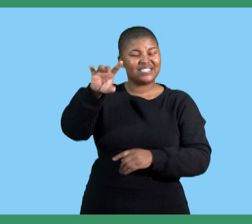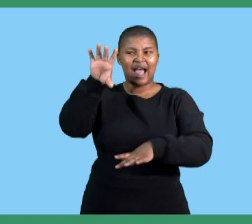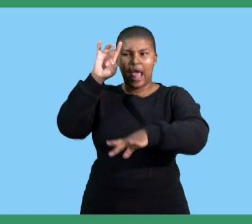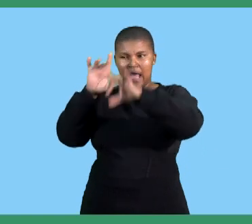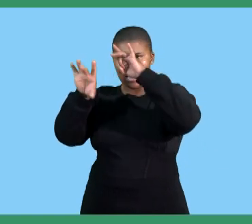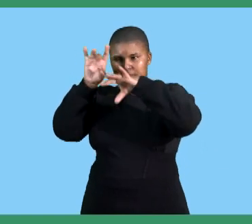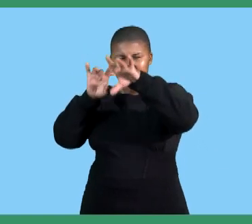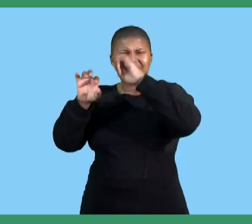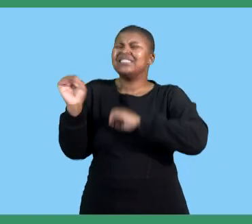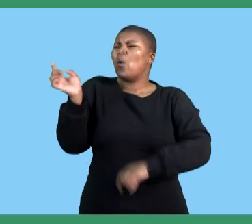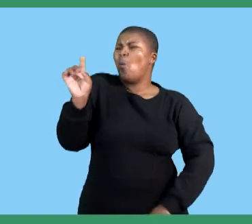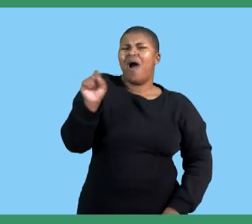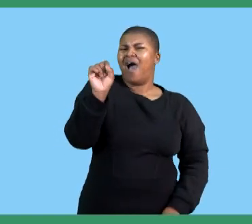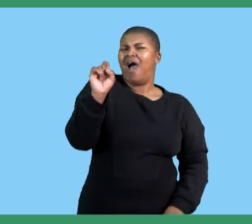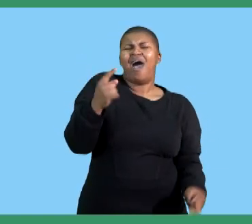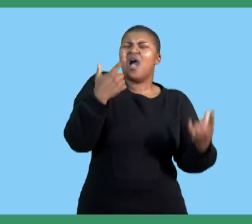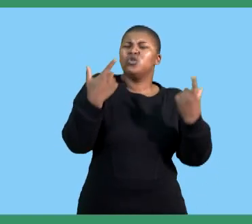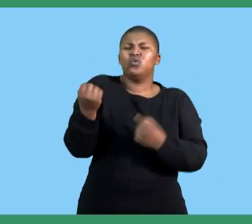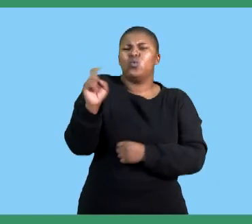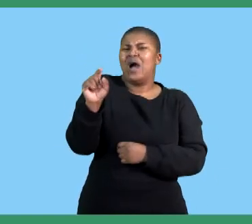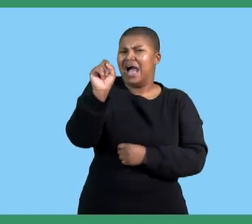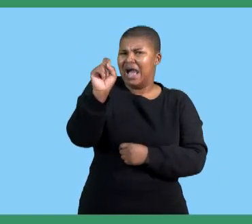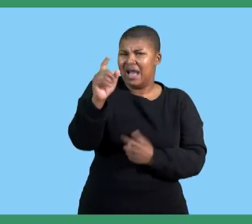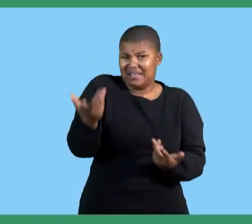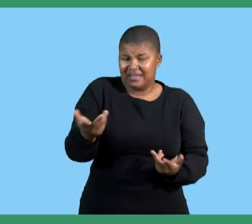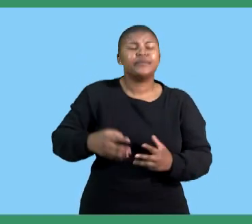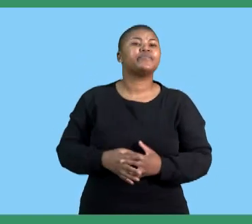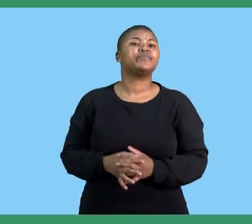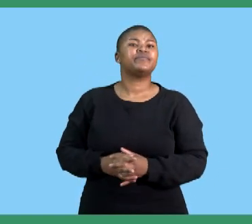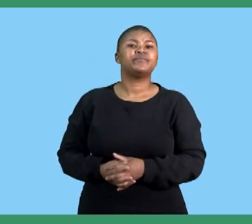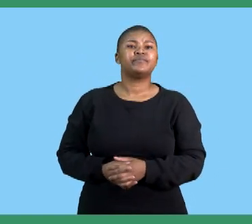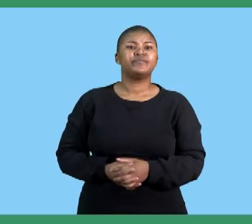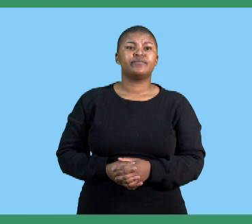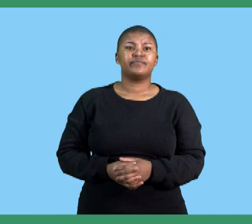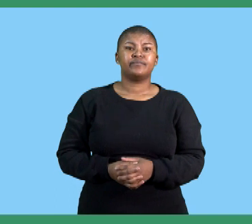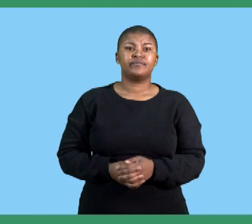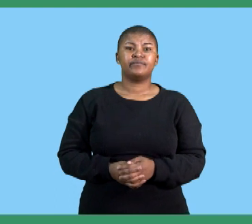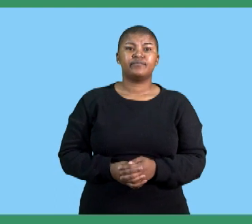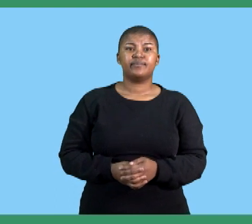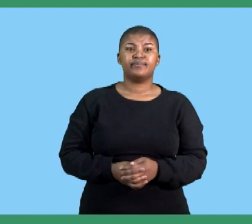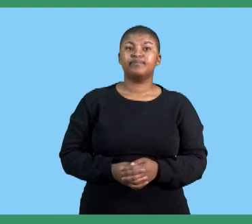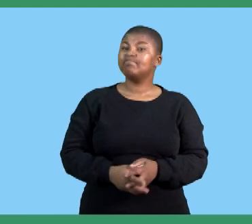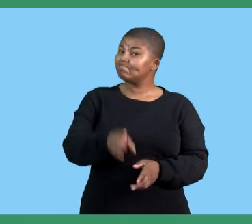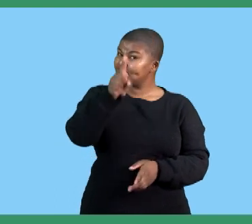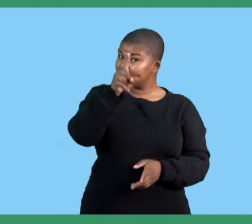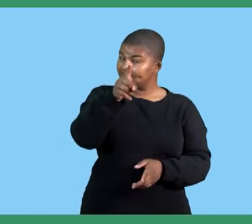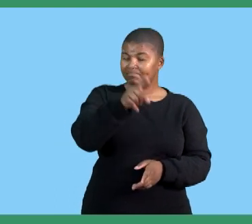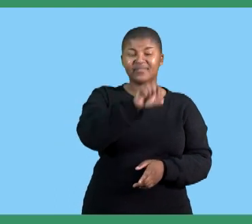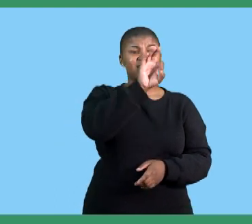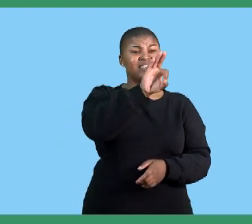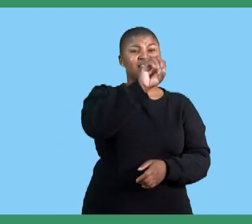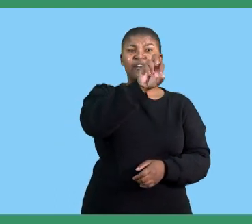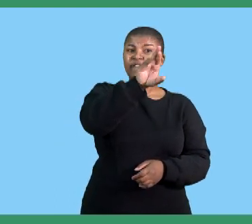at what the force field does. It says there that the force field analysis is often used